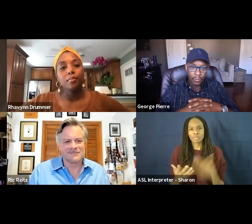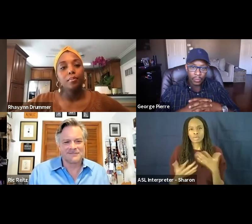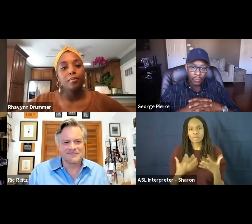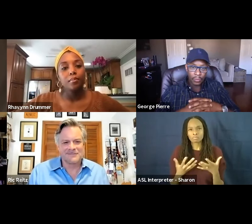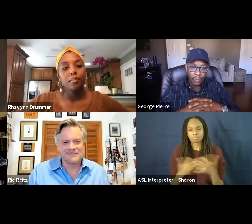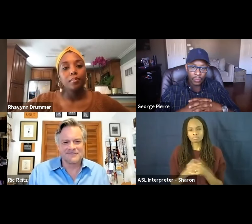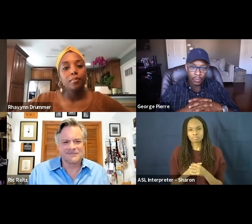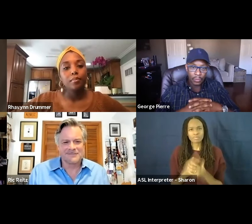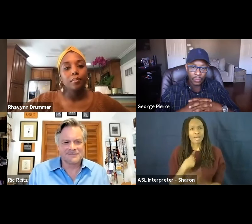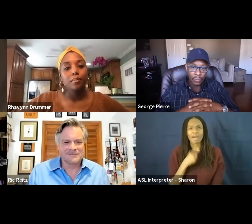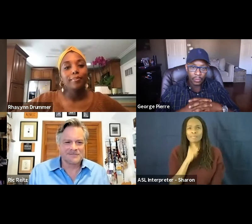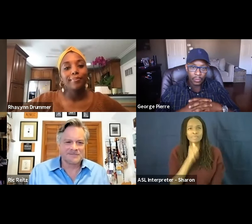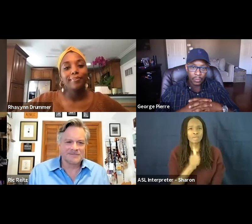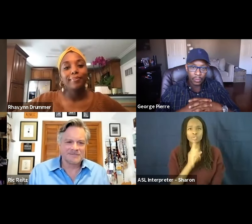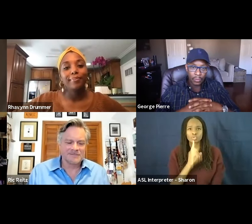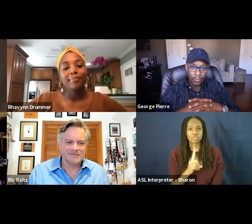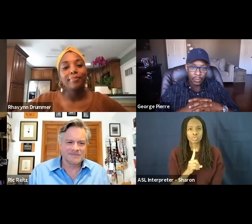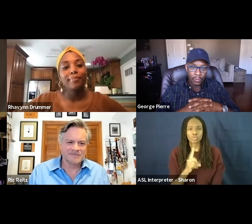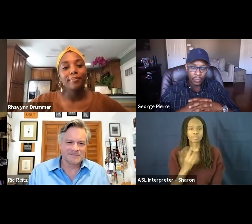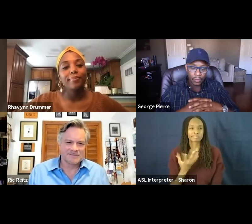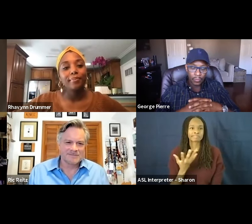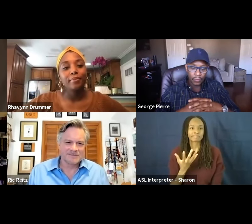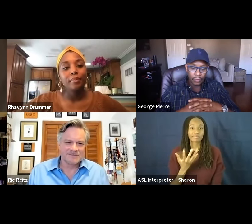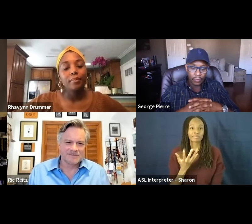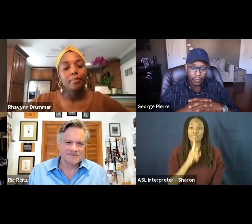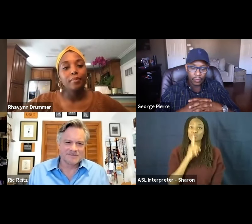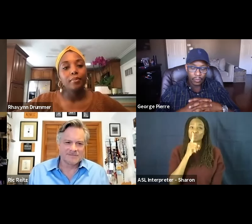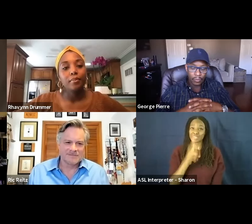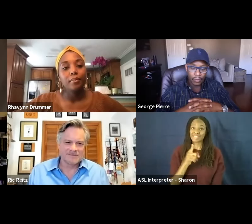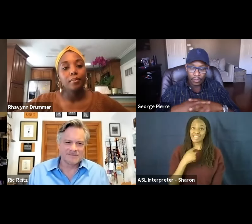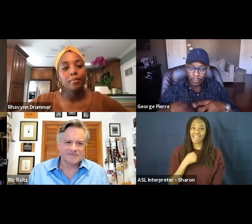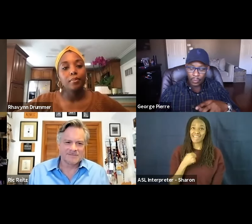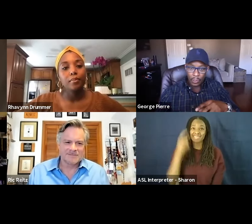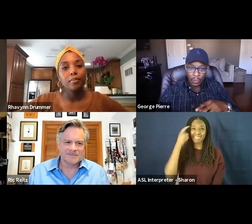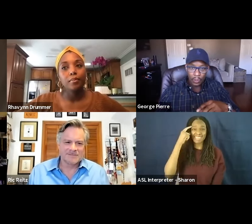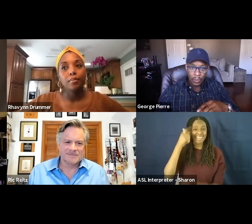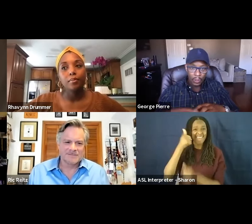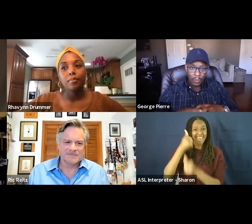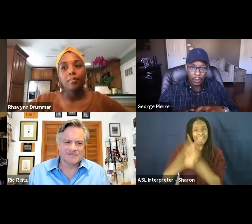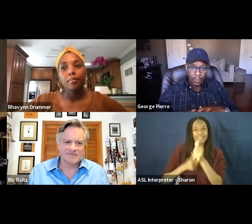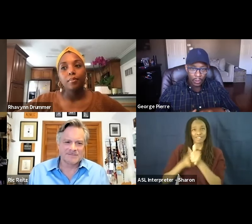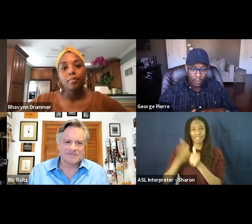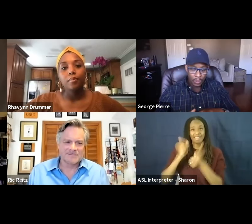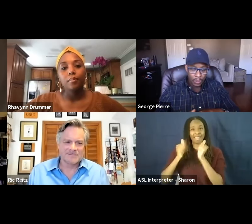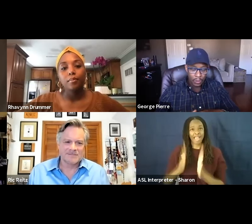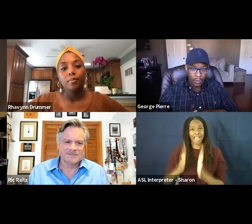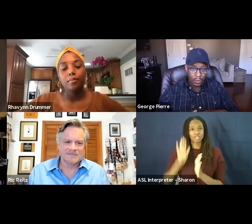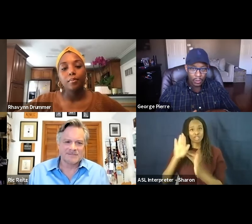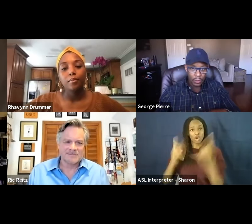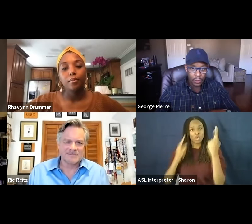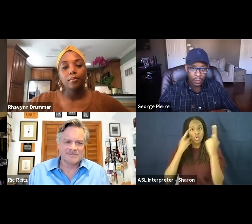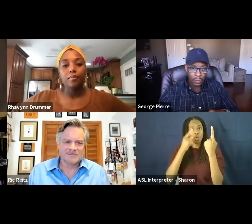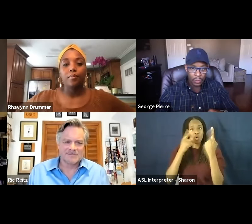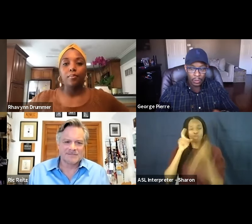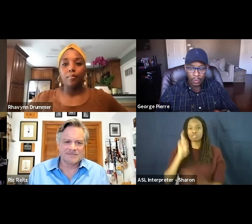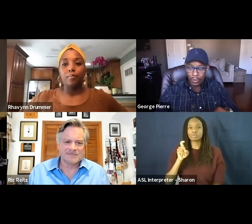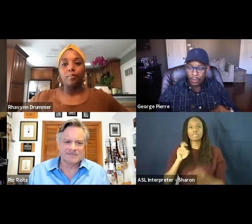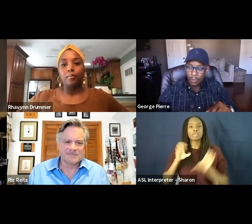I'm not sure, what it's. I think every actor's goal should be to do everything you